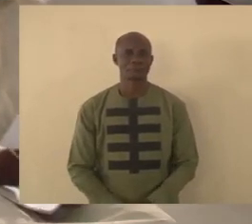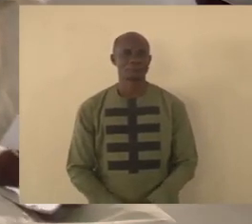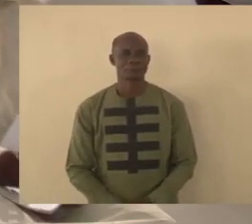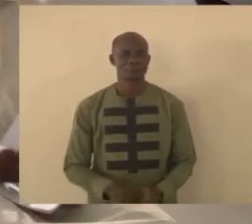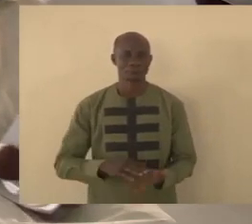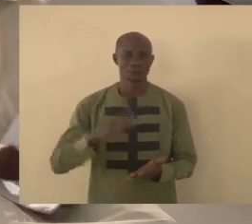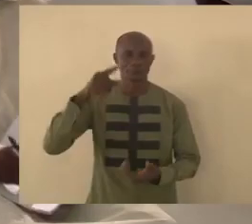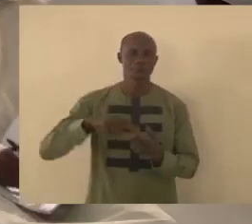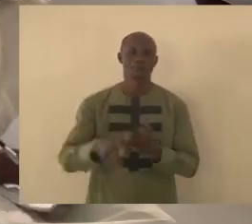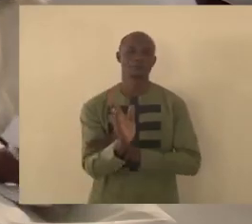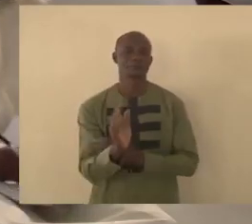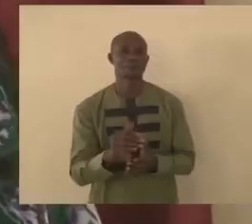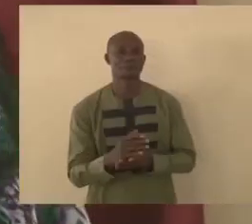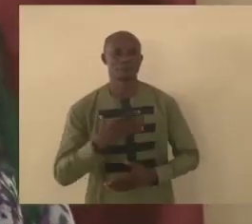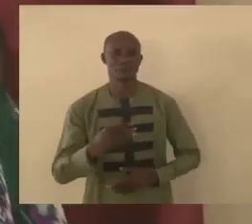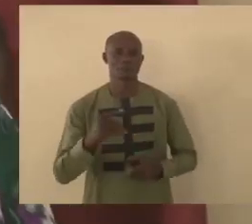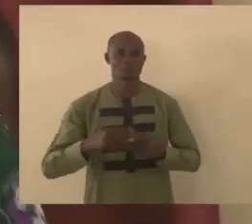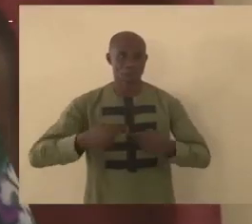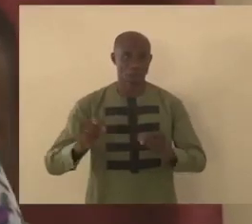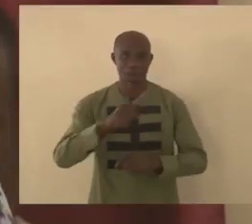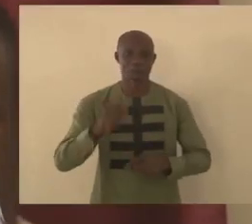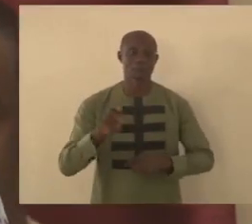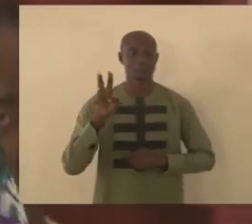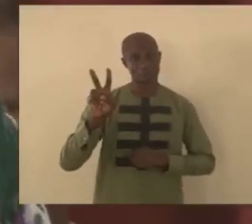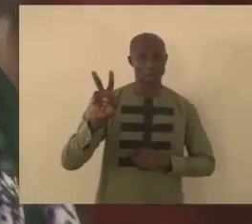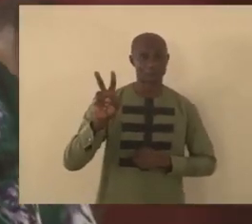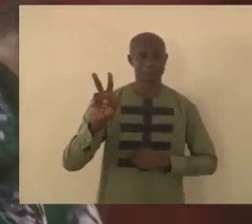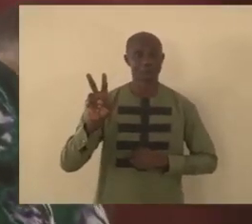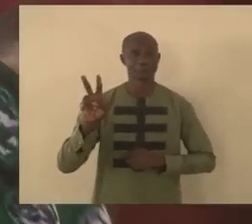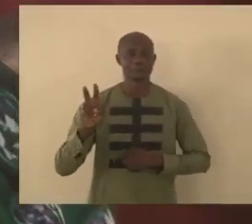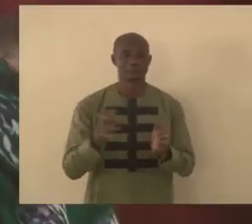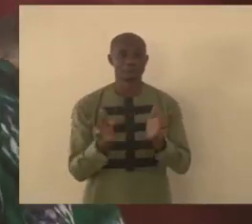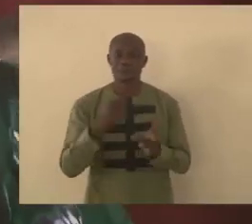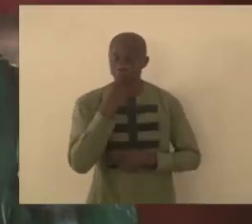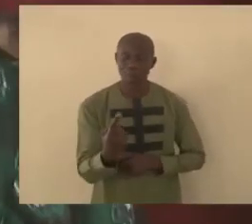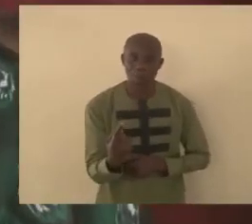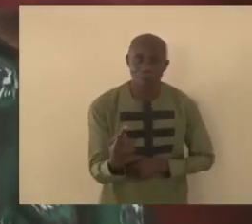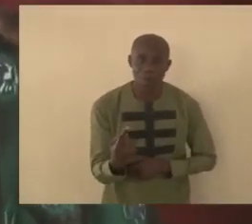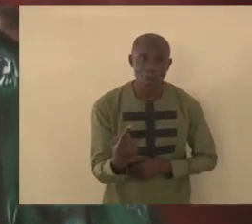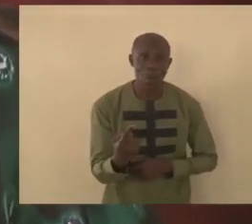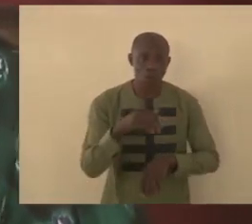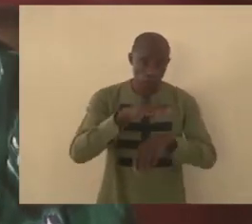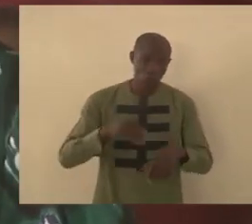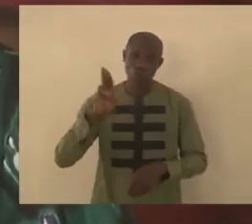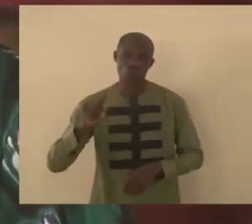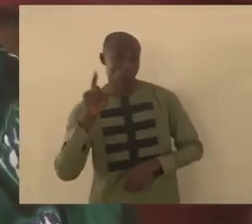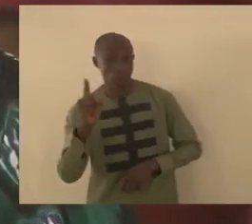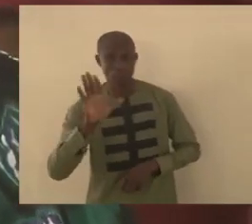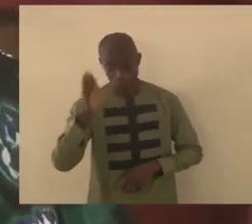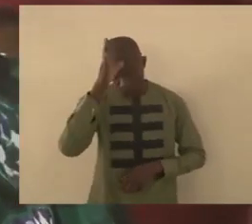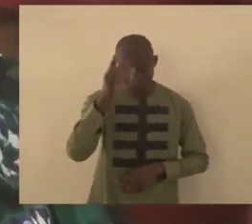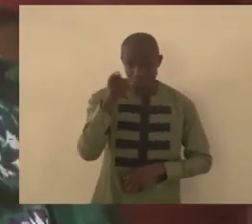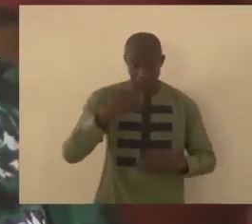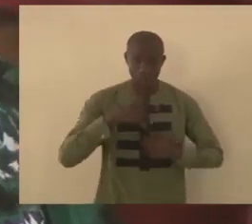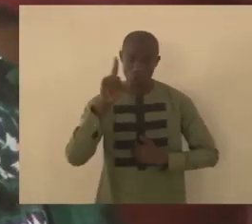Glory to God forevermore. Amen. I'd like to attempt question two. Jesus says, call no one your